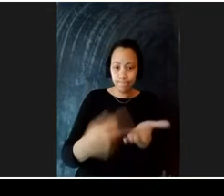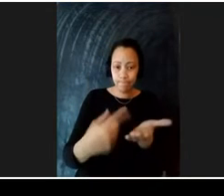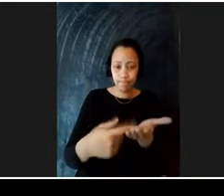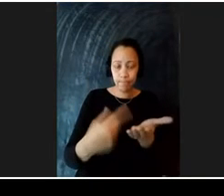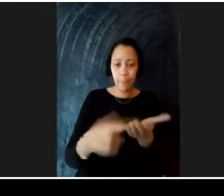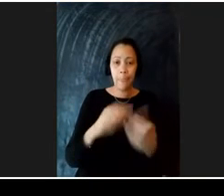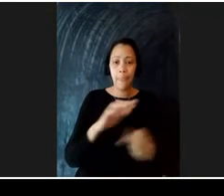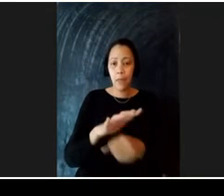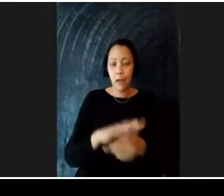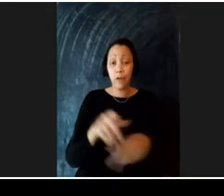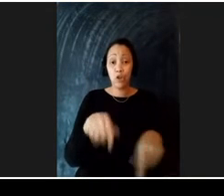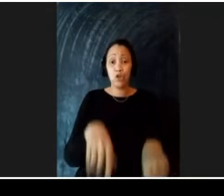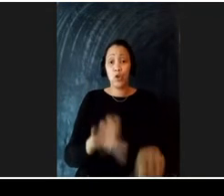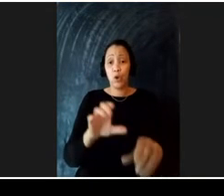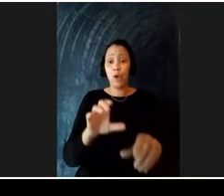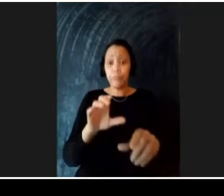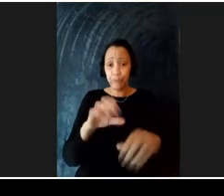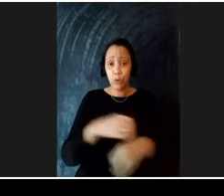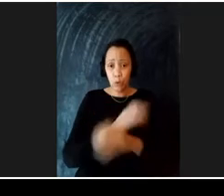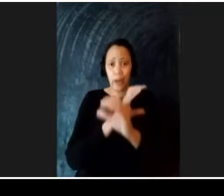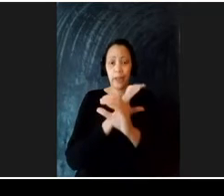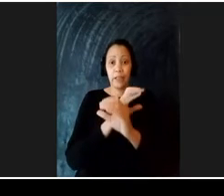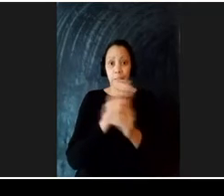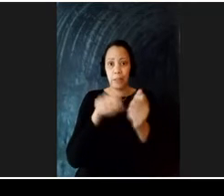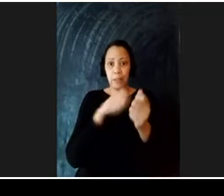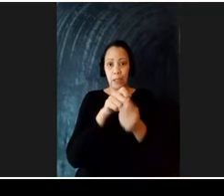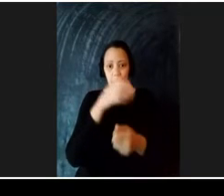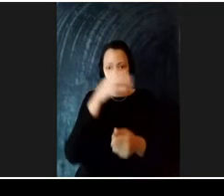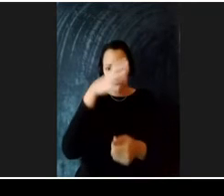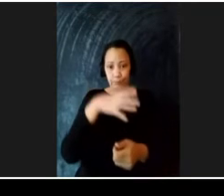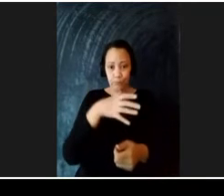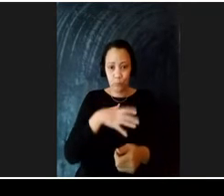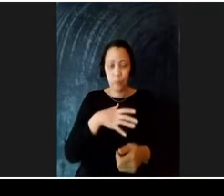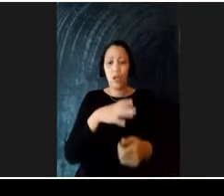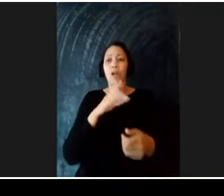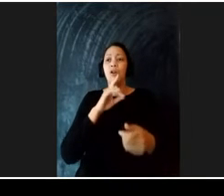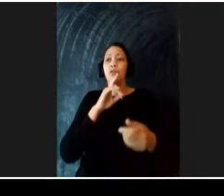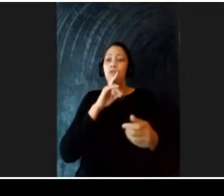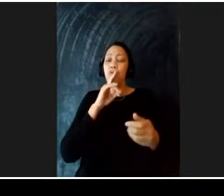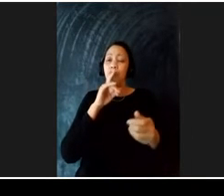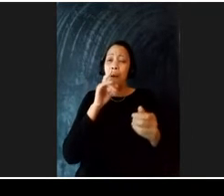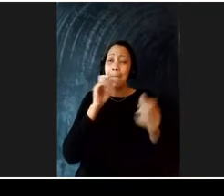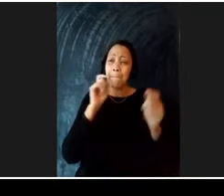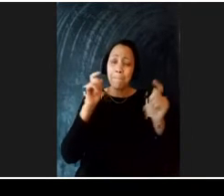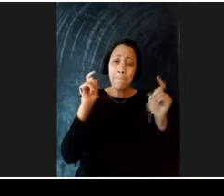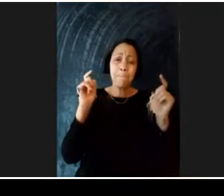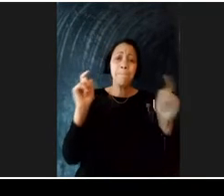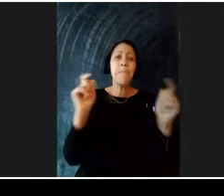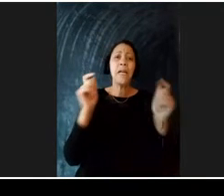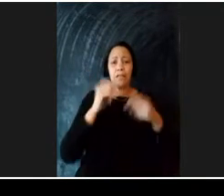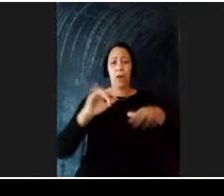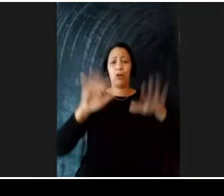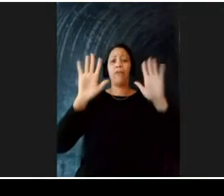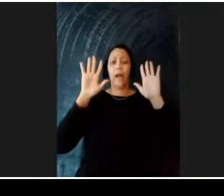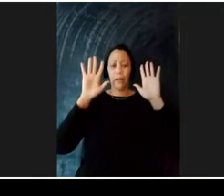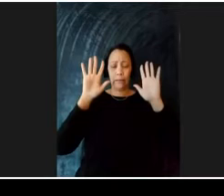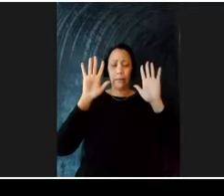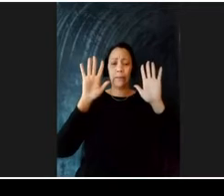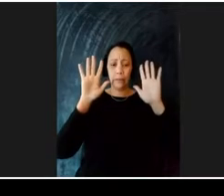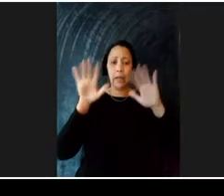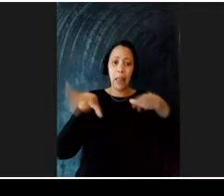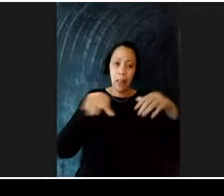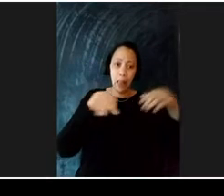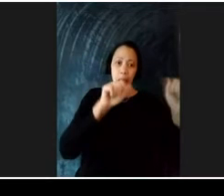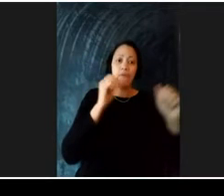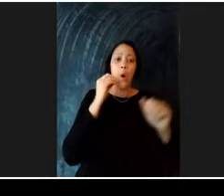violence and again I really appreciate each and every one of them in the work that they're doing a little more about URI for over 40 years we've been been